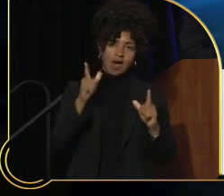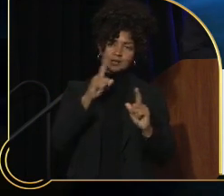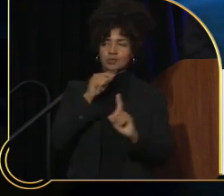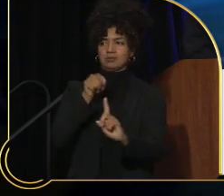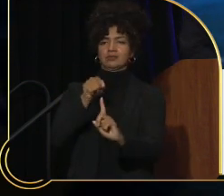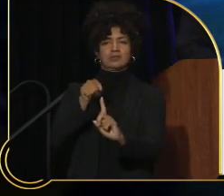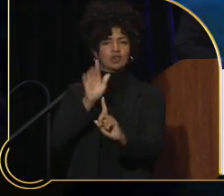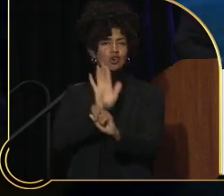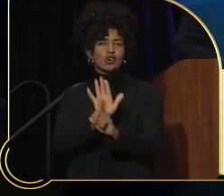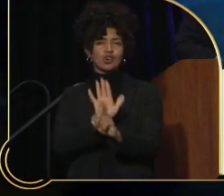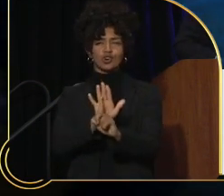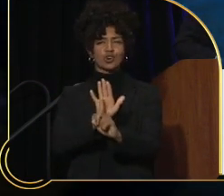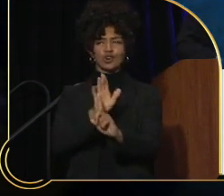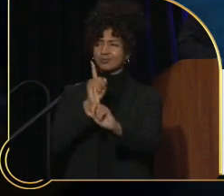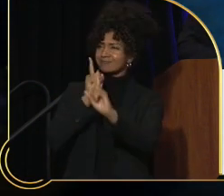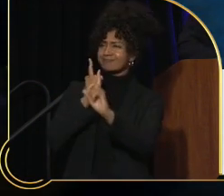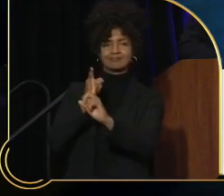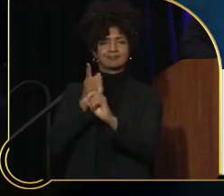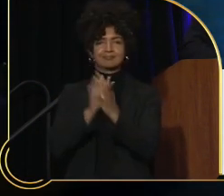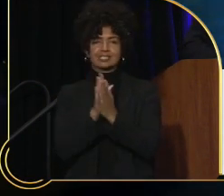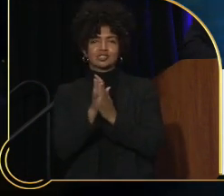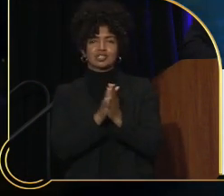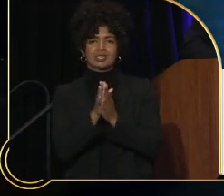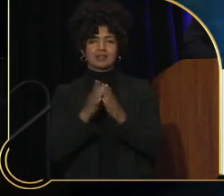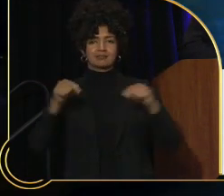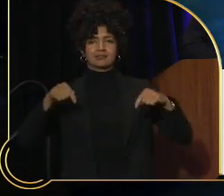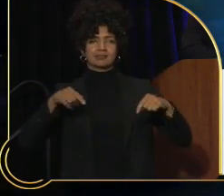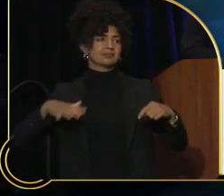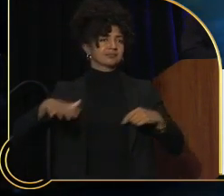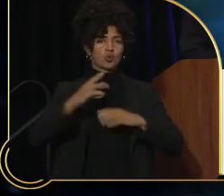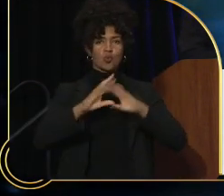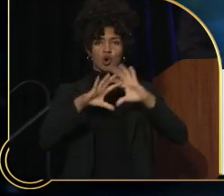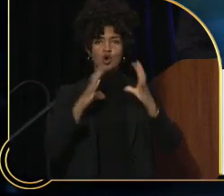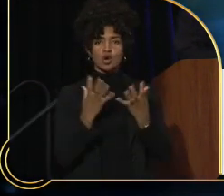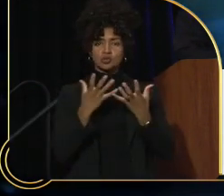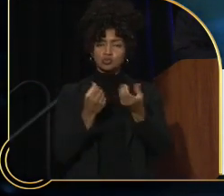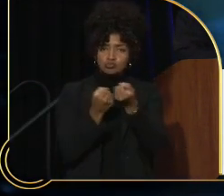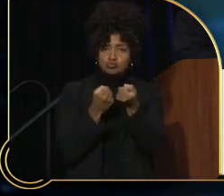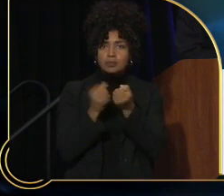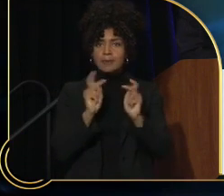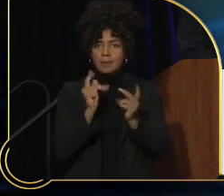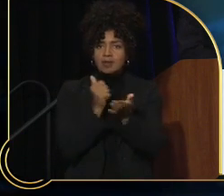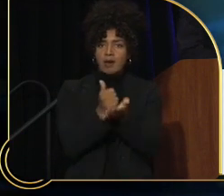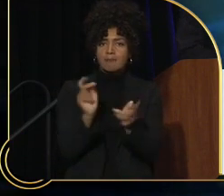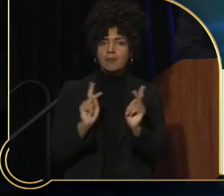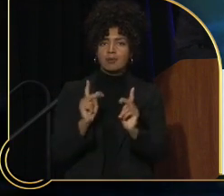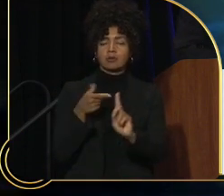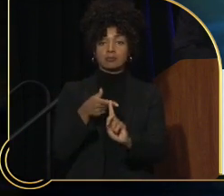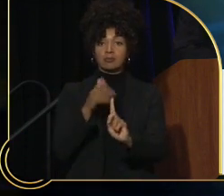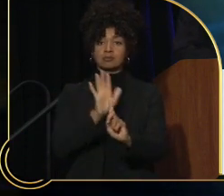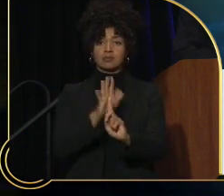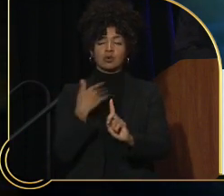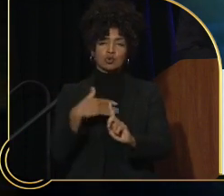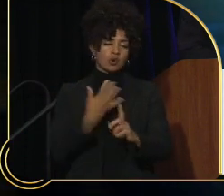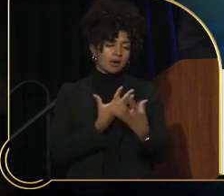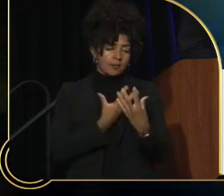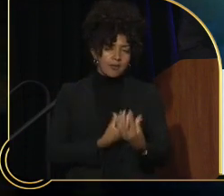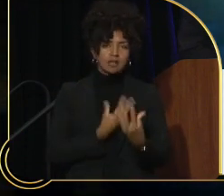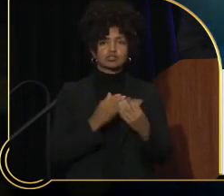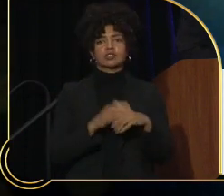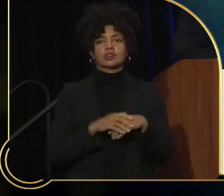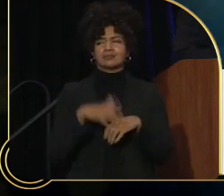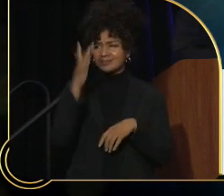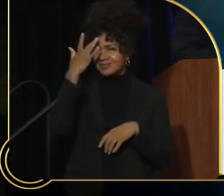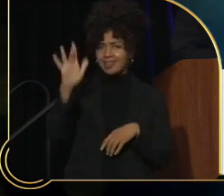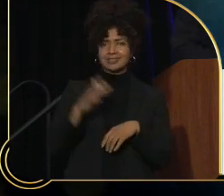for, is to take care of people and help people. She has great compassion, she has great intelligence, and she has great